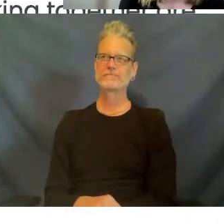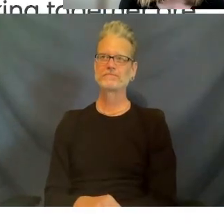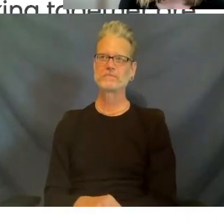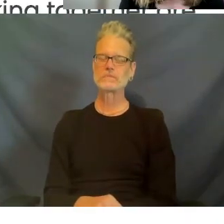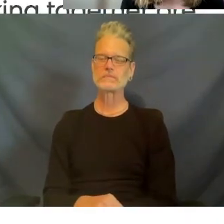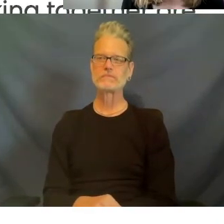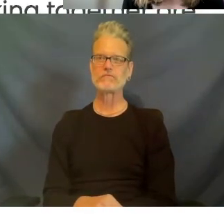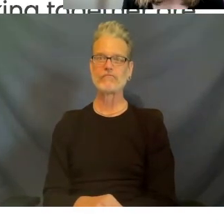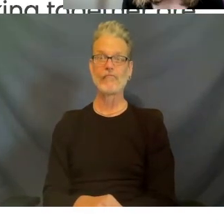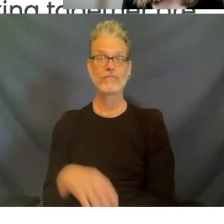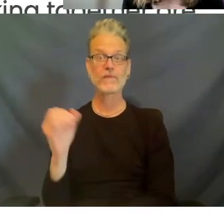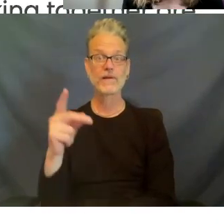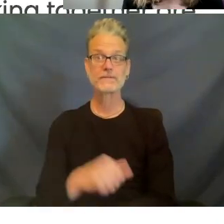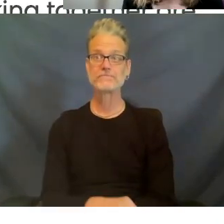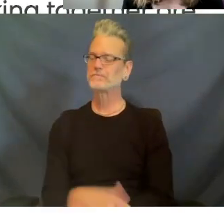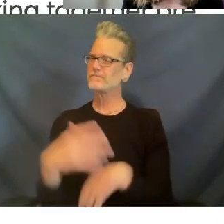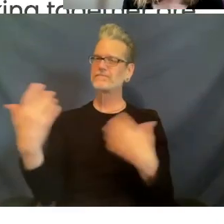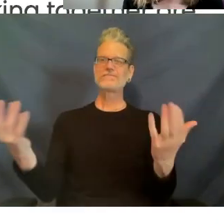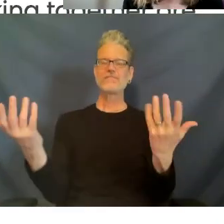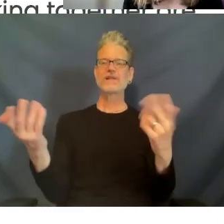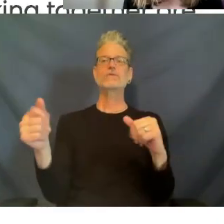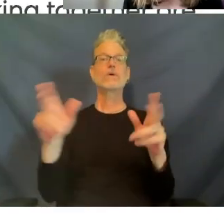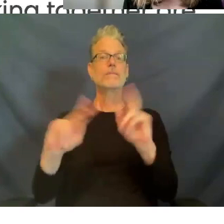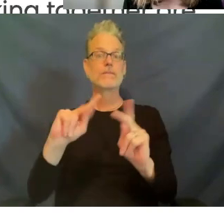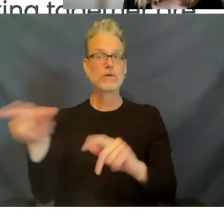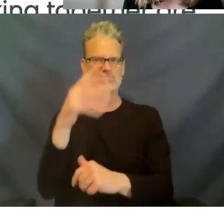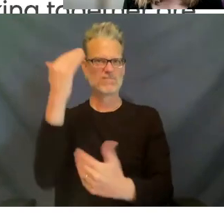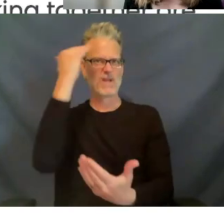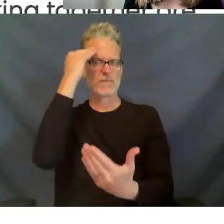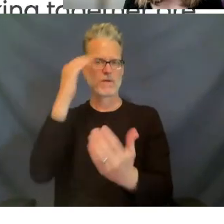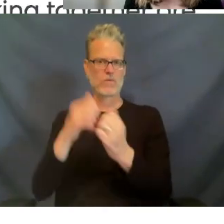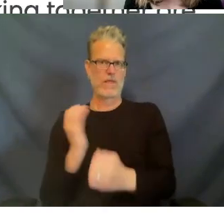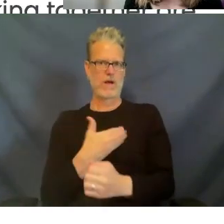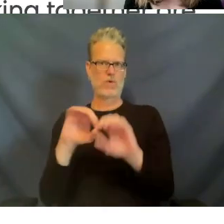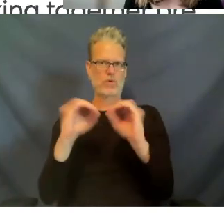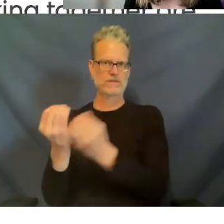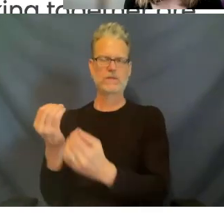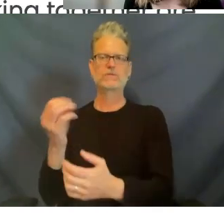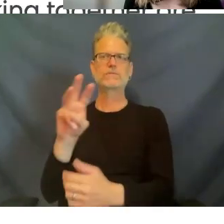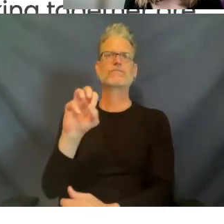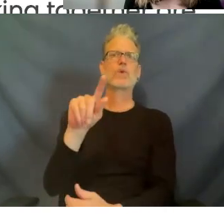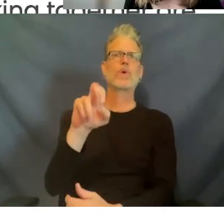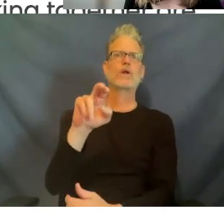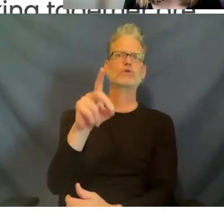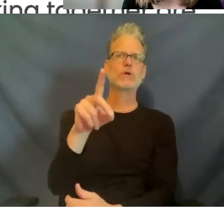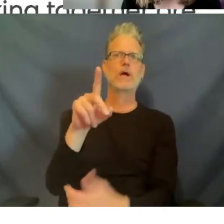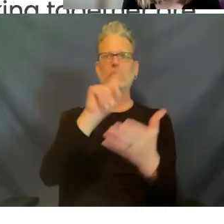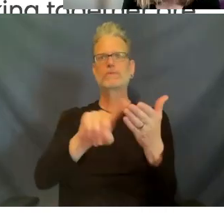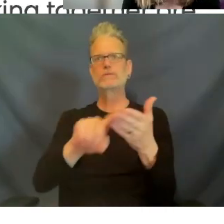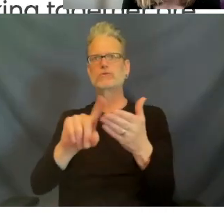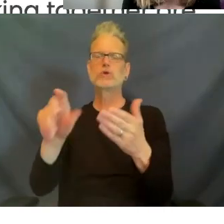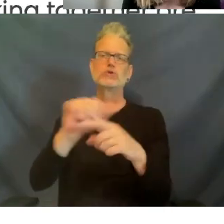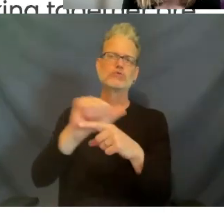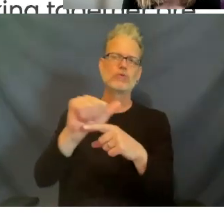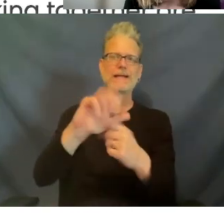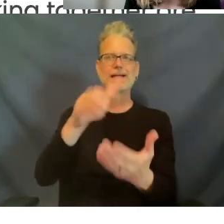Alrighty. So folks aren't familiar with our organizations. The Watershed Research and Training Center is a